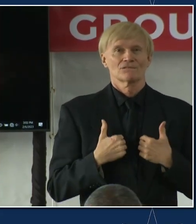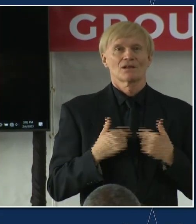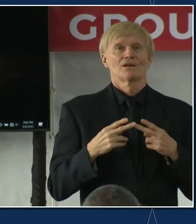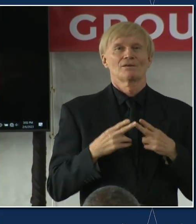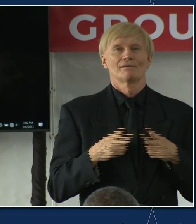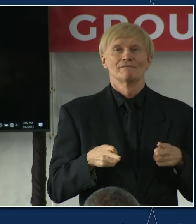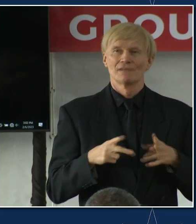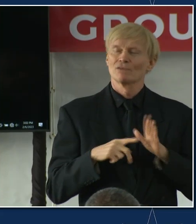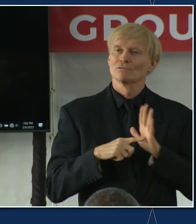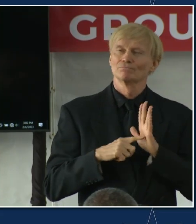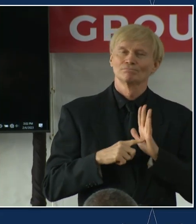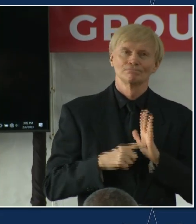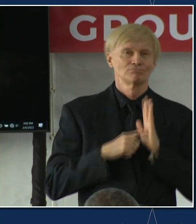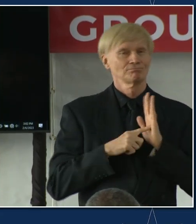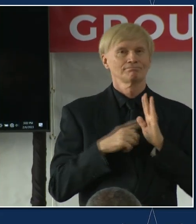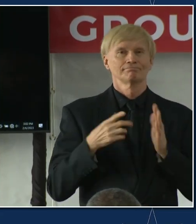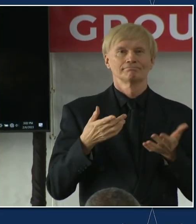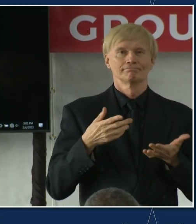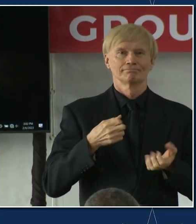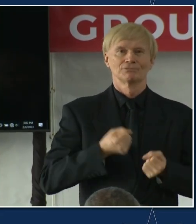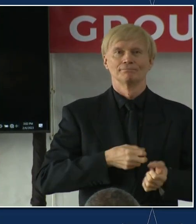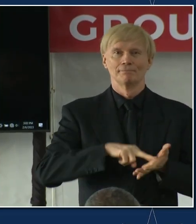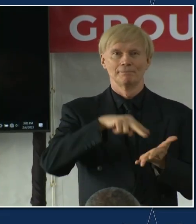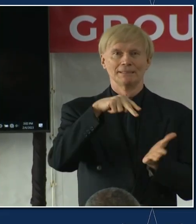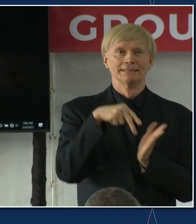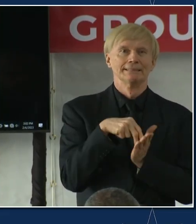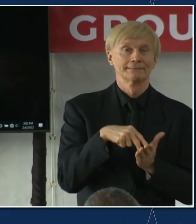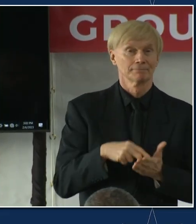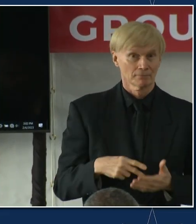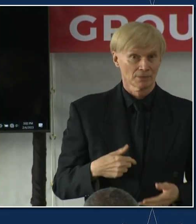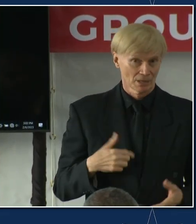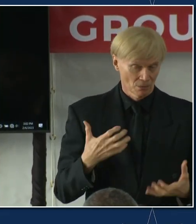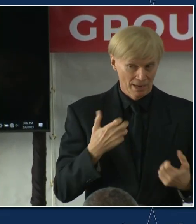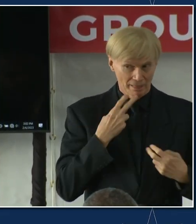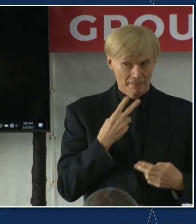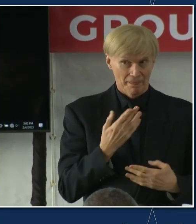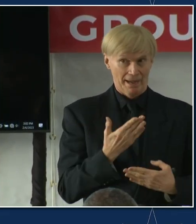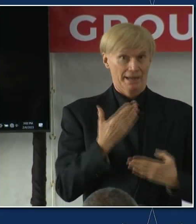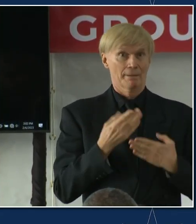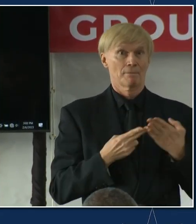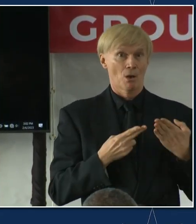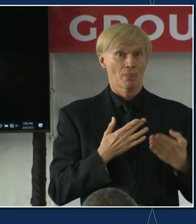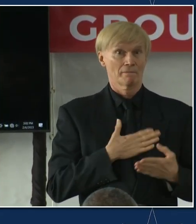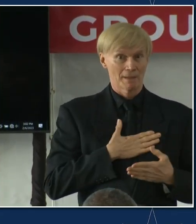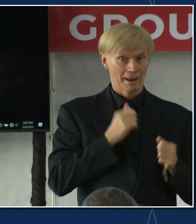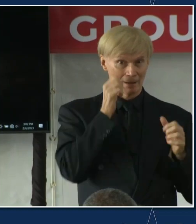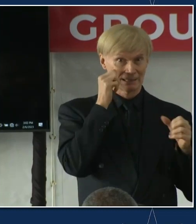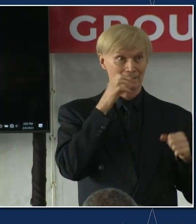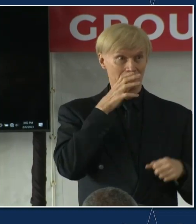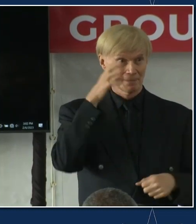very profound meaning to me. I would like to thank both of my amazing parents that are here